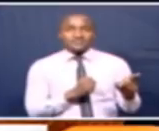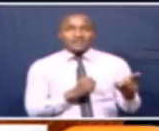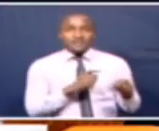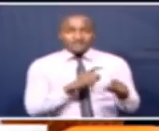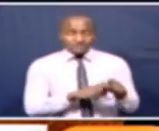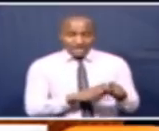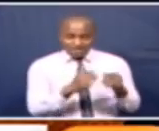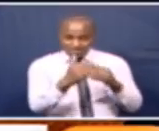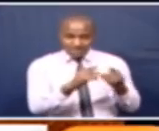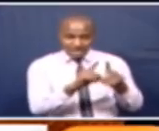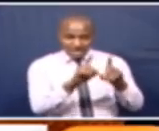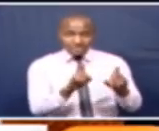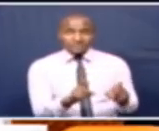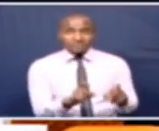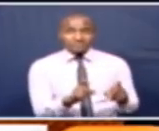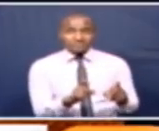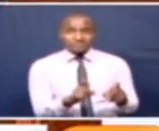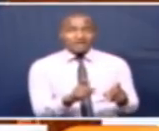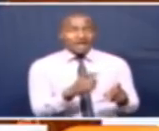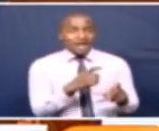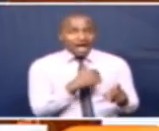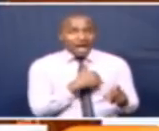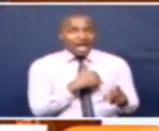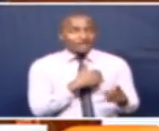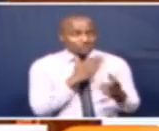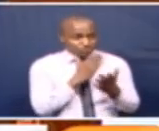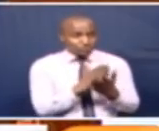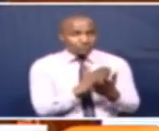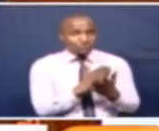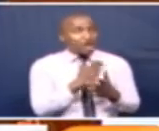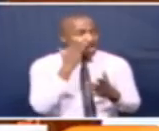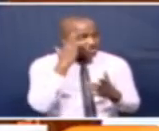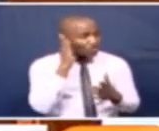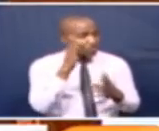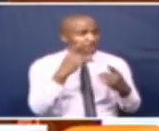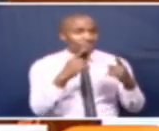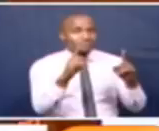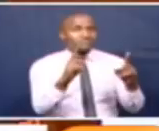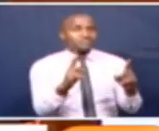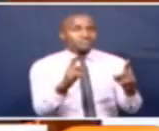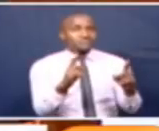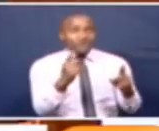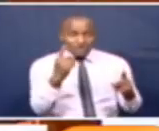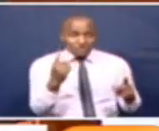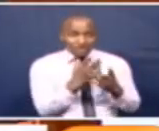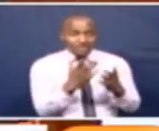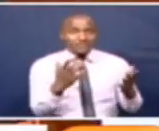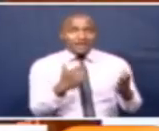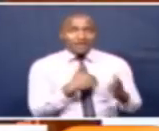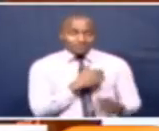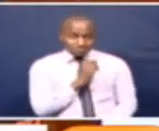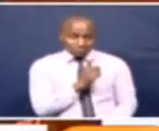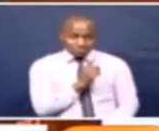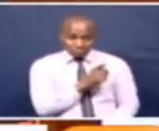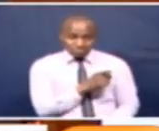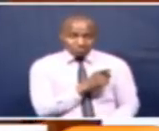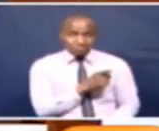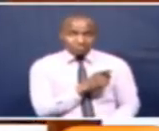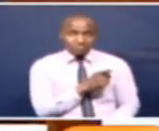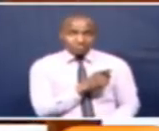sit for a KCP, I had no doubt of her good performance. So the only thing I was cautioning Goldaline about